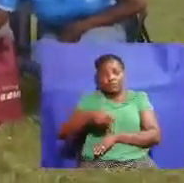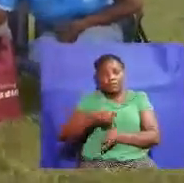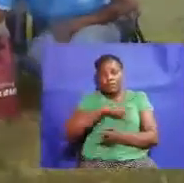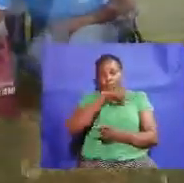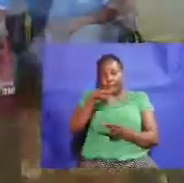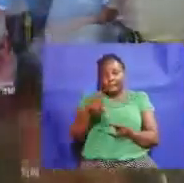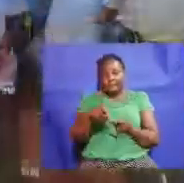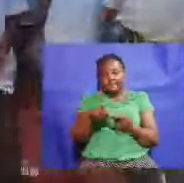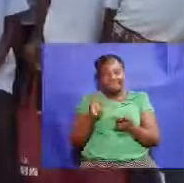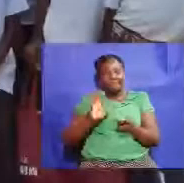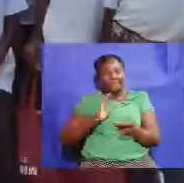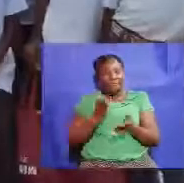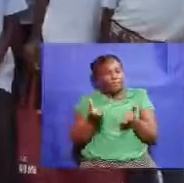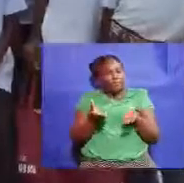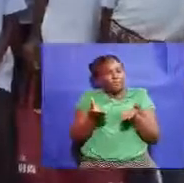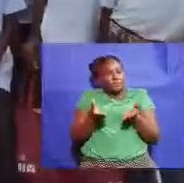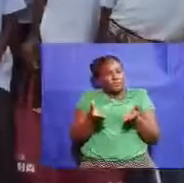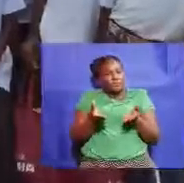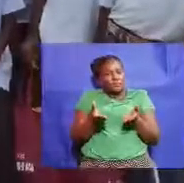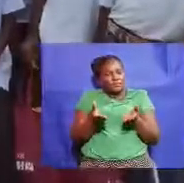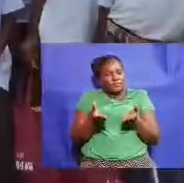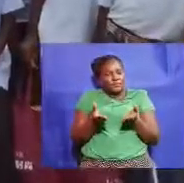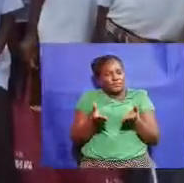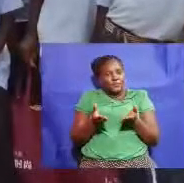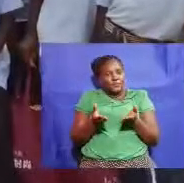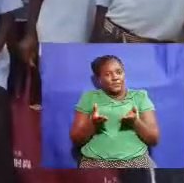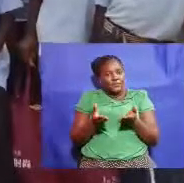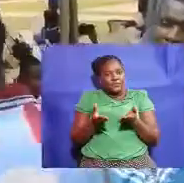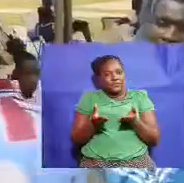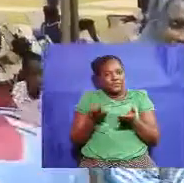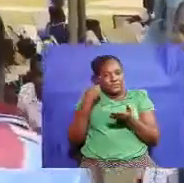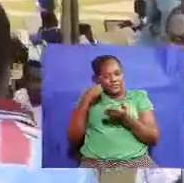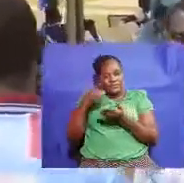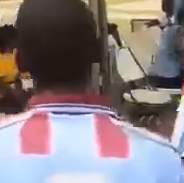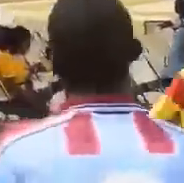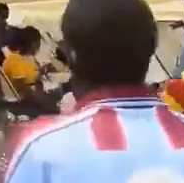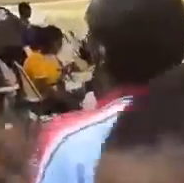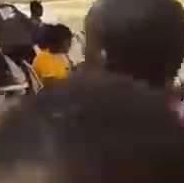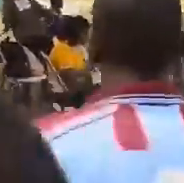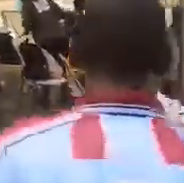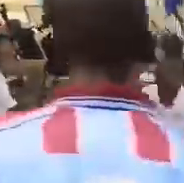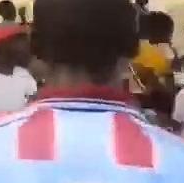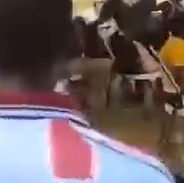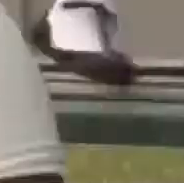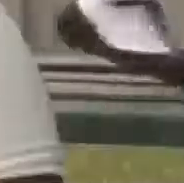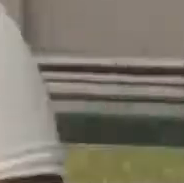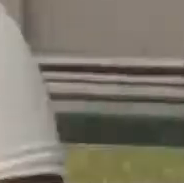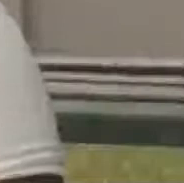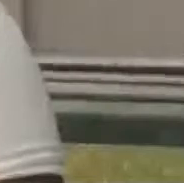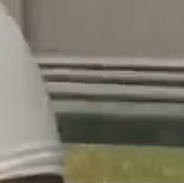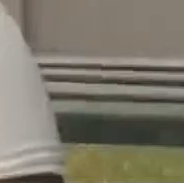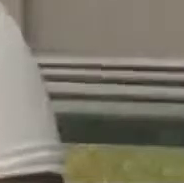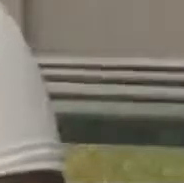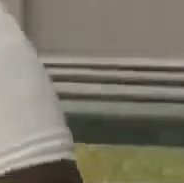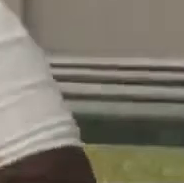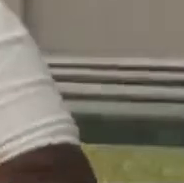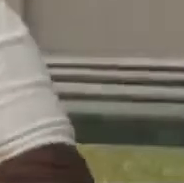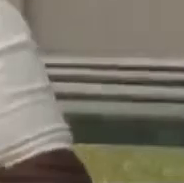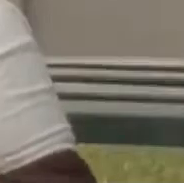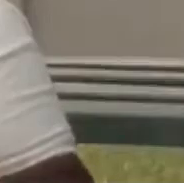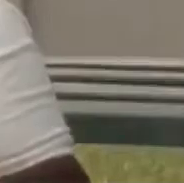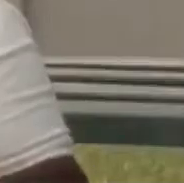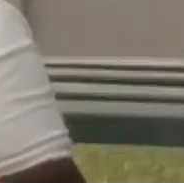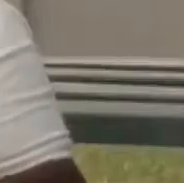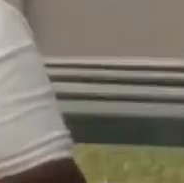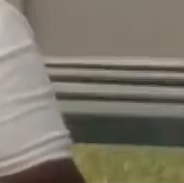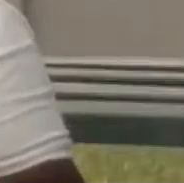disability. H4P, perfection is our passion. Coming to H4P